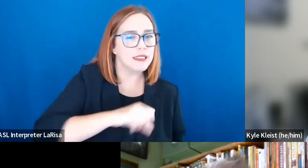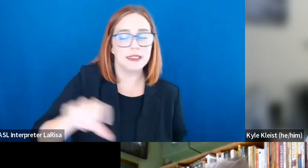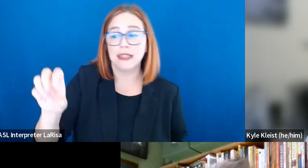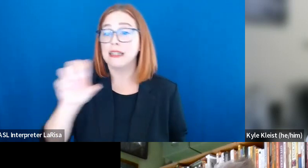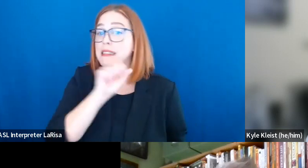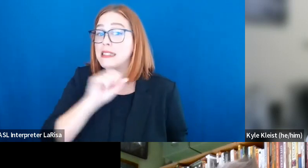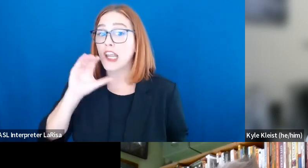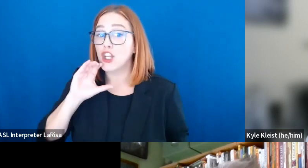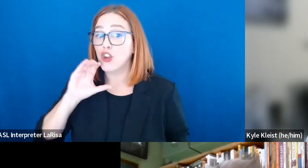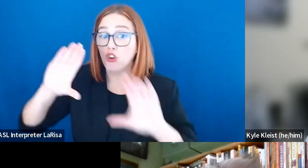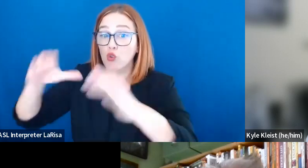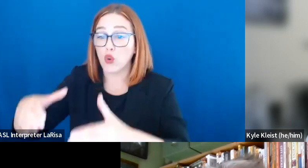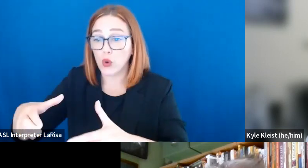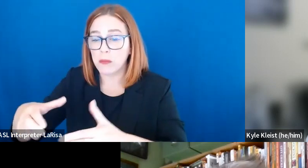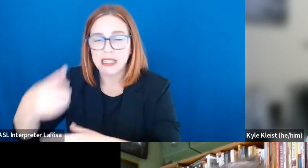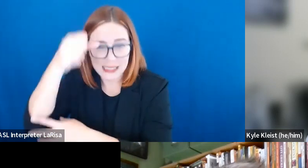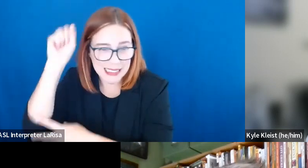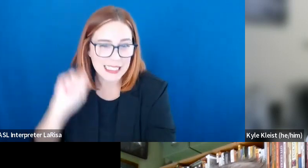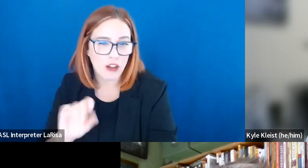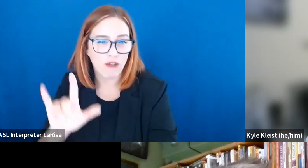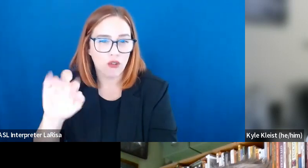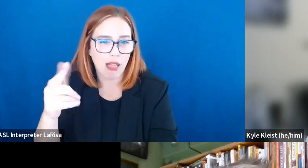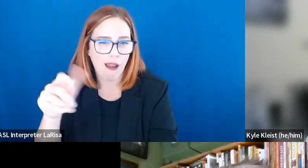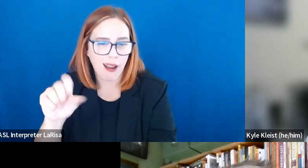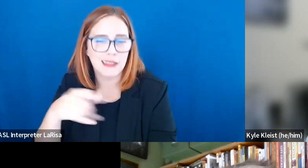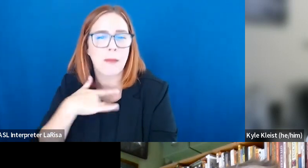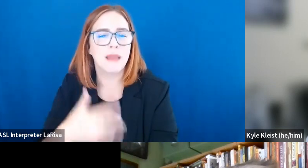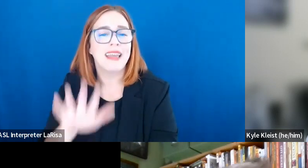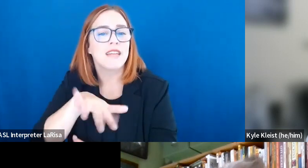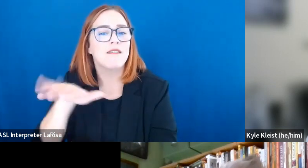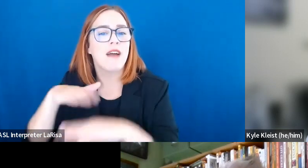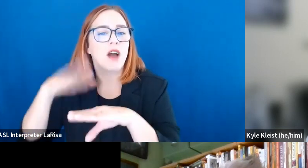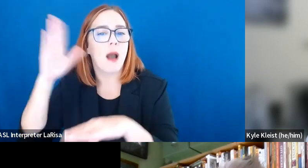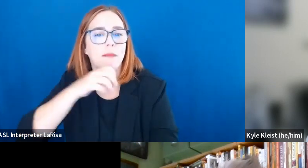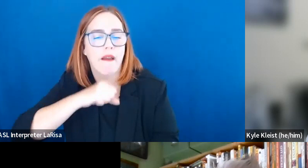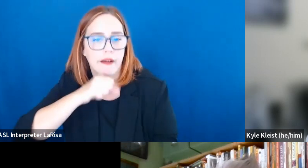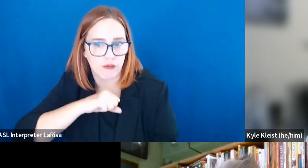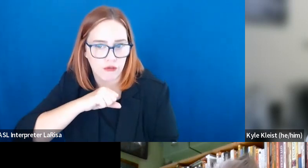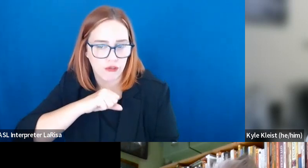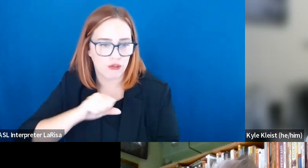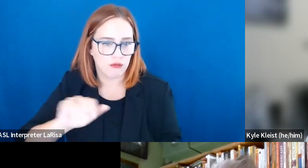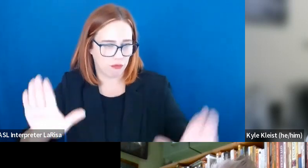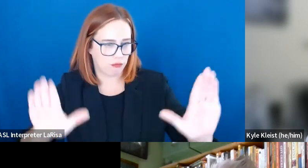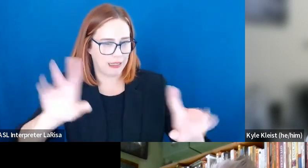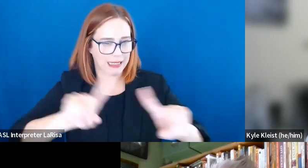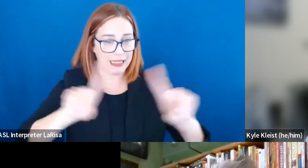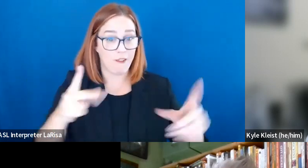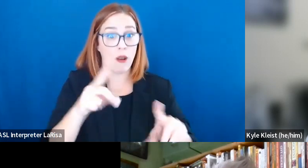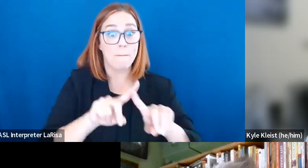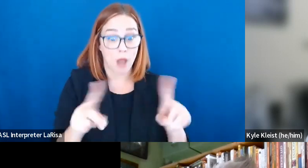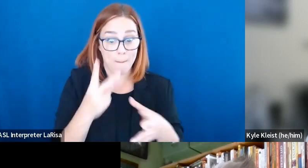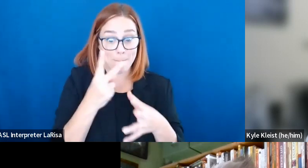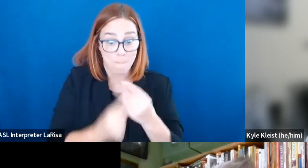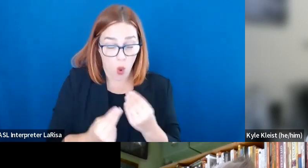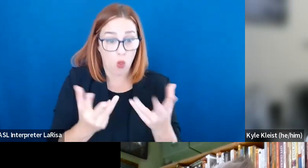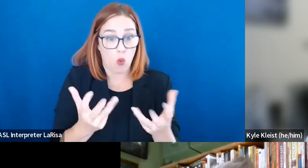group, is more of like a 55 and over age group. But they both want